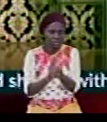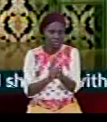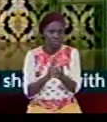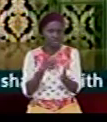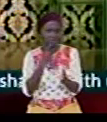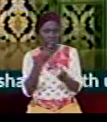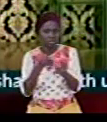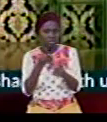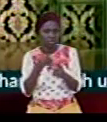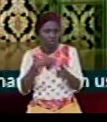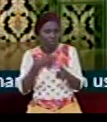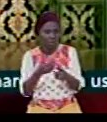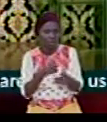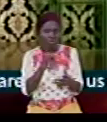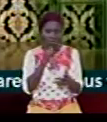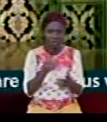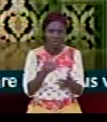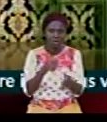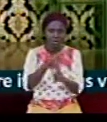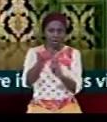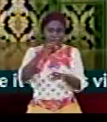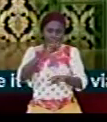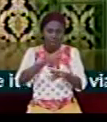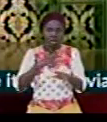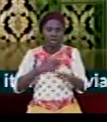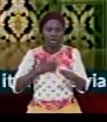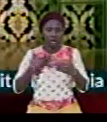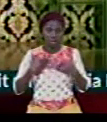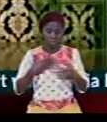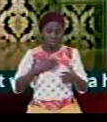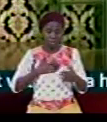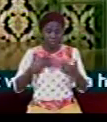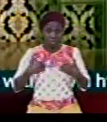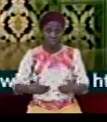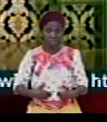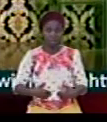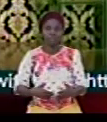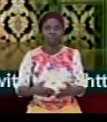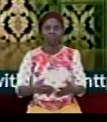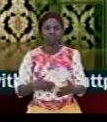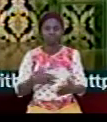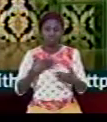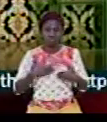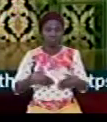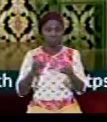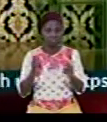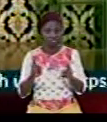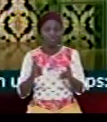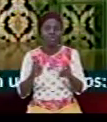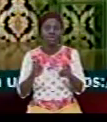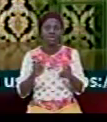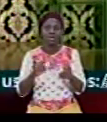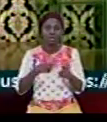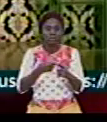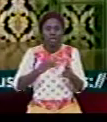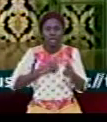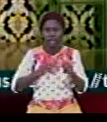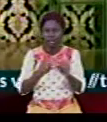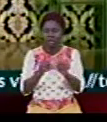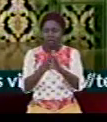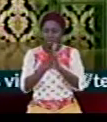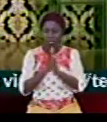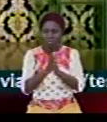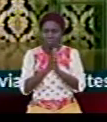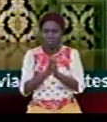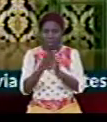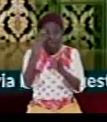myself, my body system was okay, so I continued with the prayer, not knowing that God had done something in my body. Praise